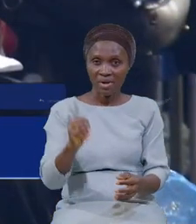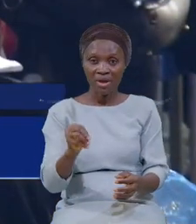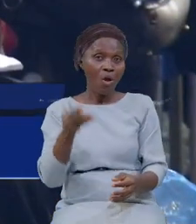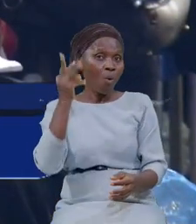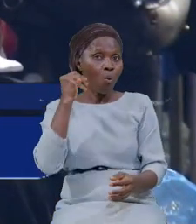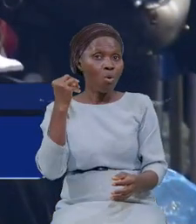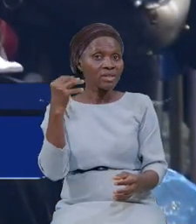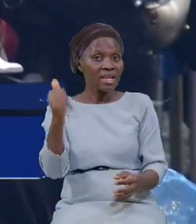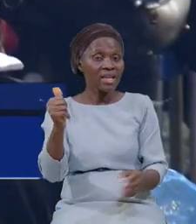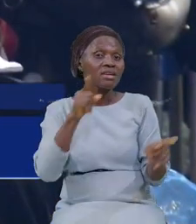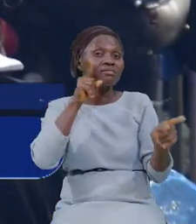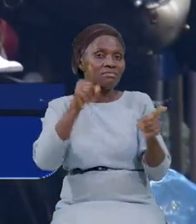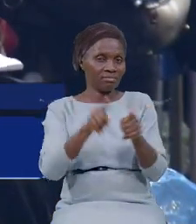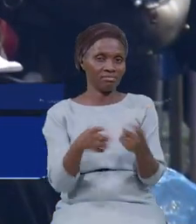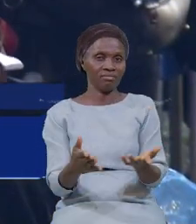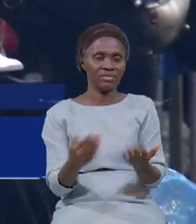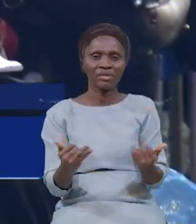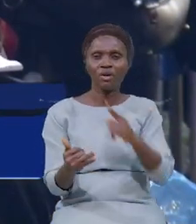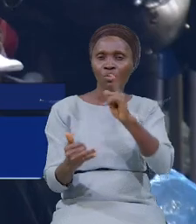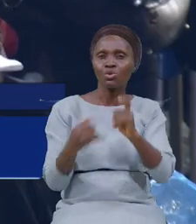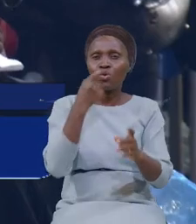Who is his sister? S,